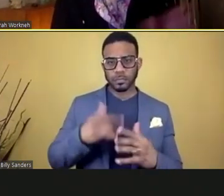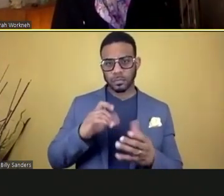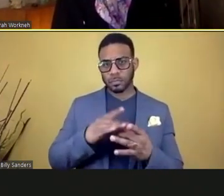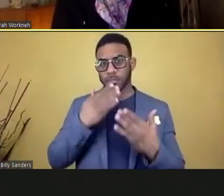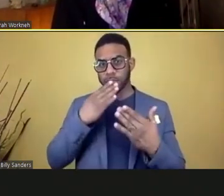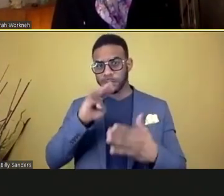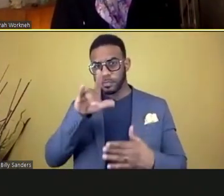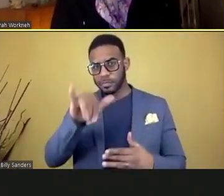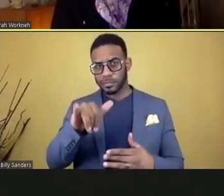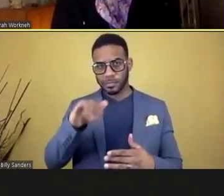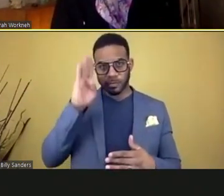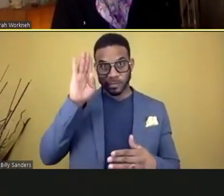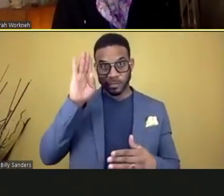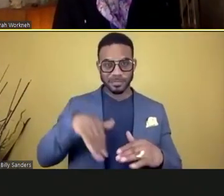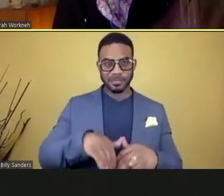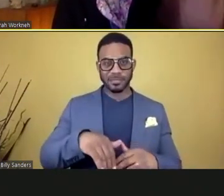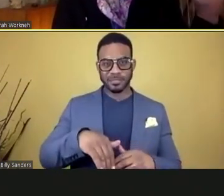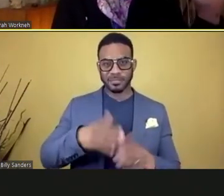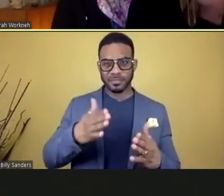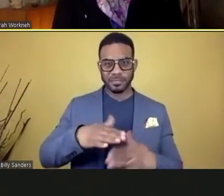Billy while we're on here.